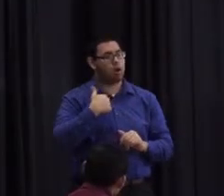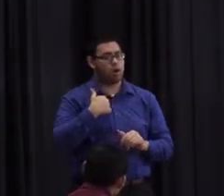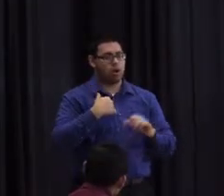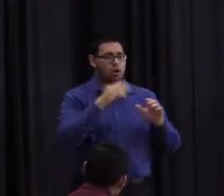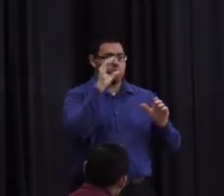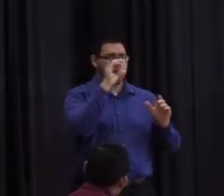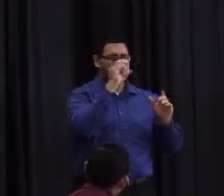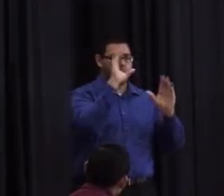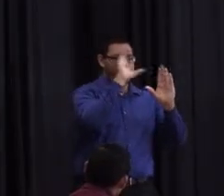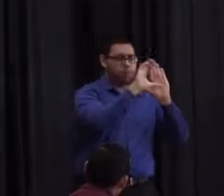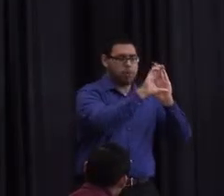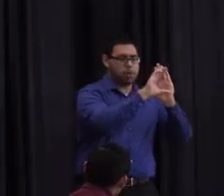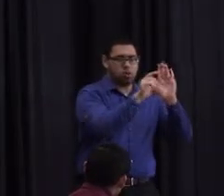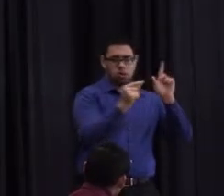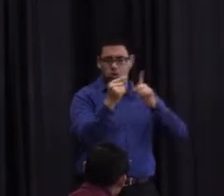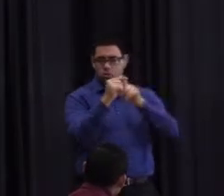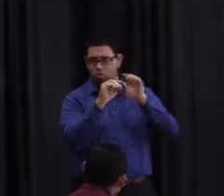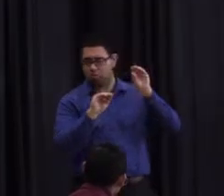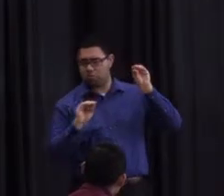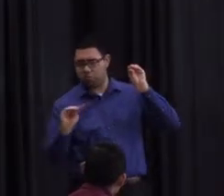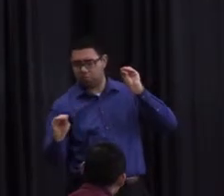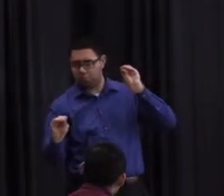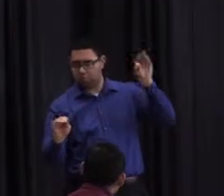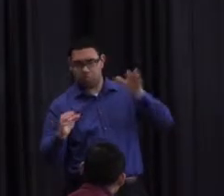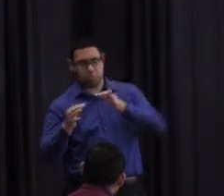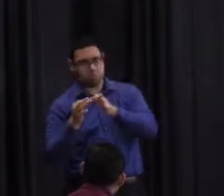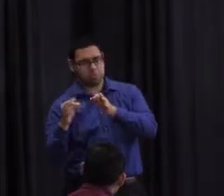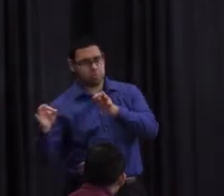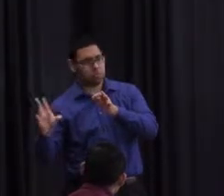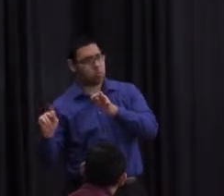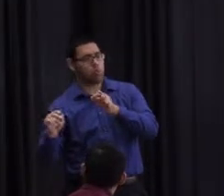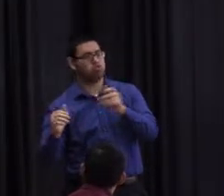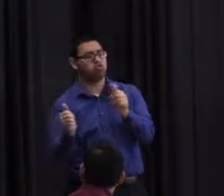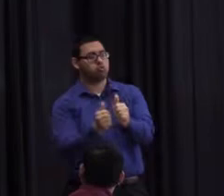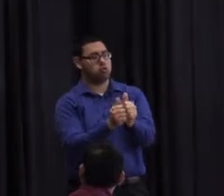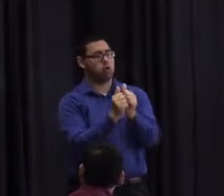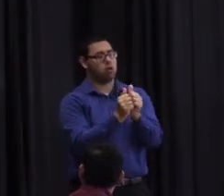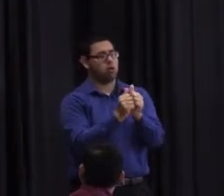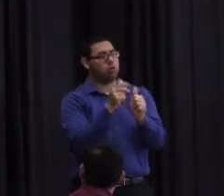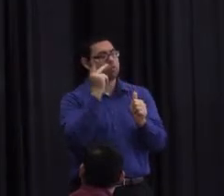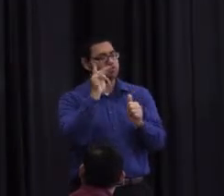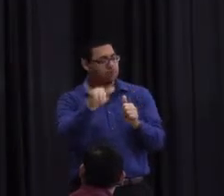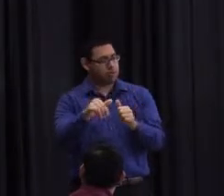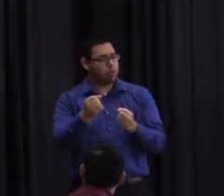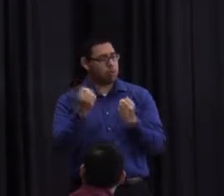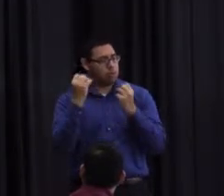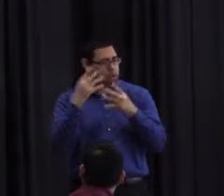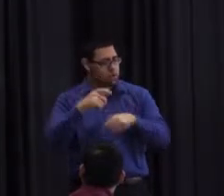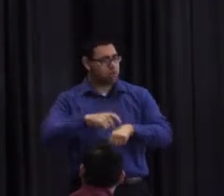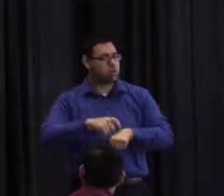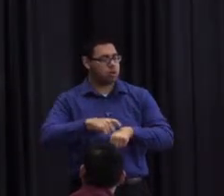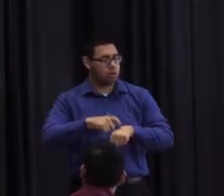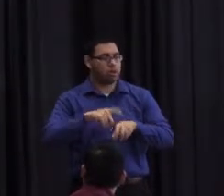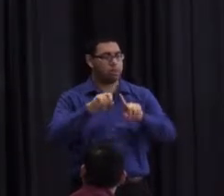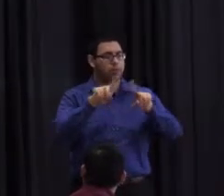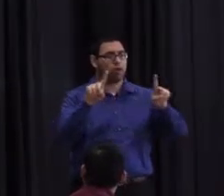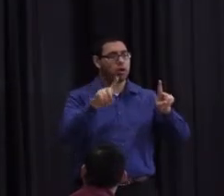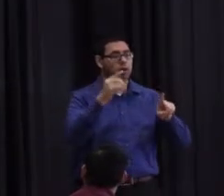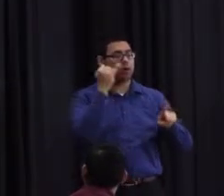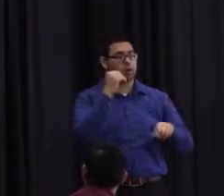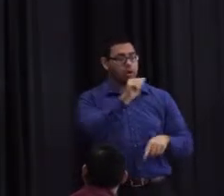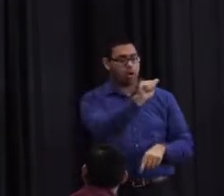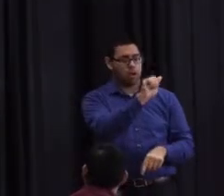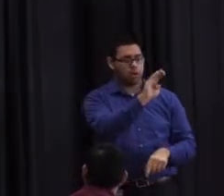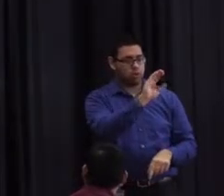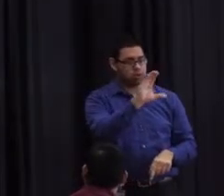here and then have the text over here saying this stuff. So we see both of these a lot. But having the A,